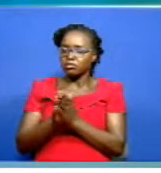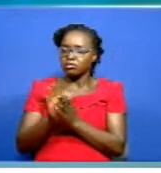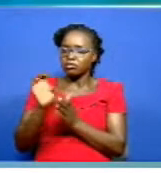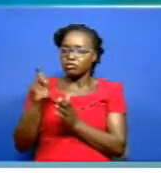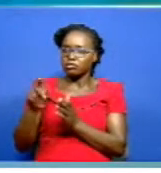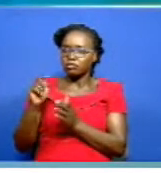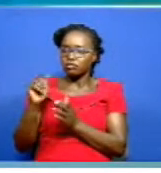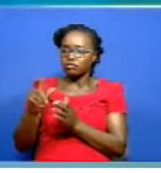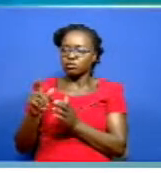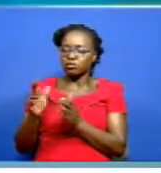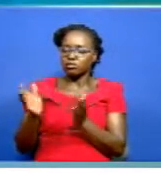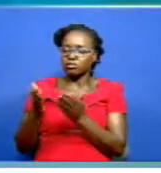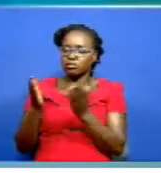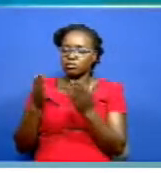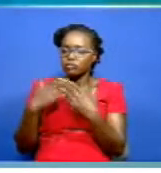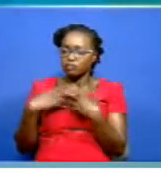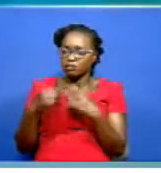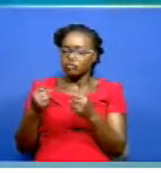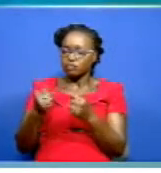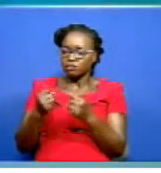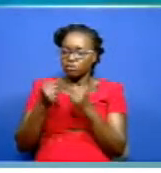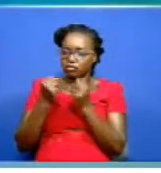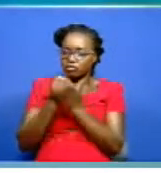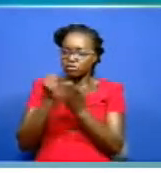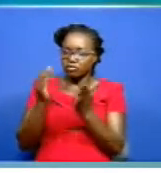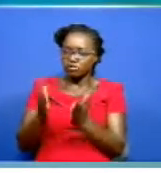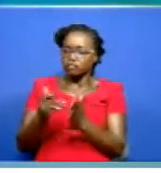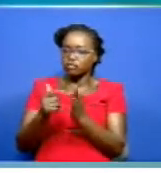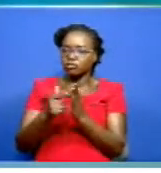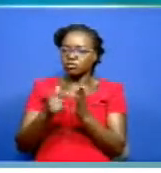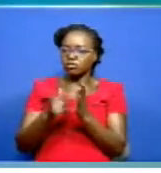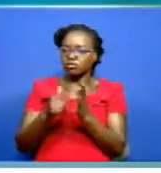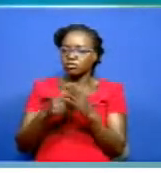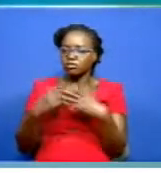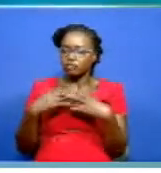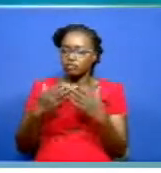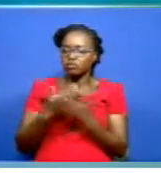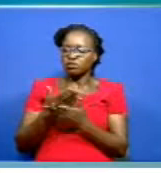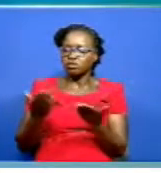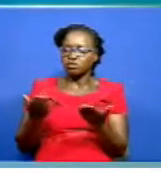promotion officers, and there is a whole list of people who will be there. And that again will be